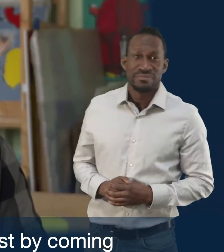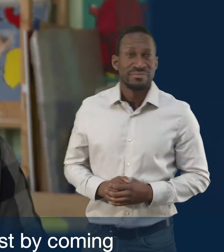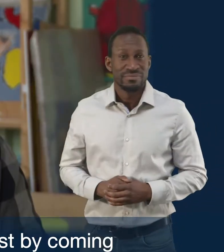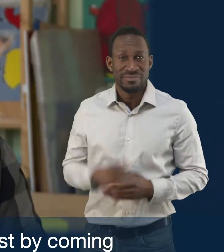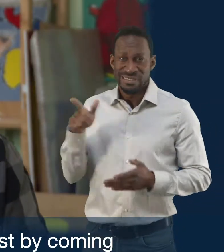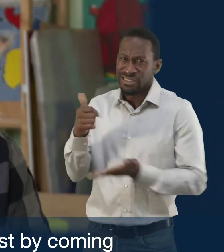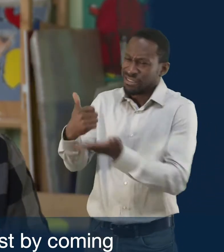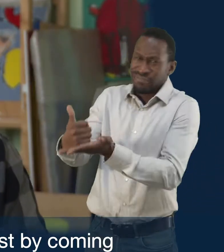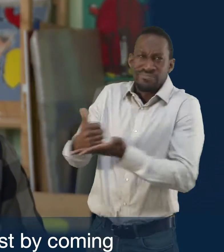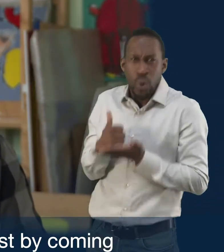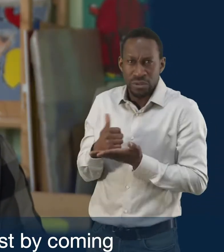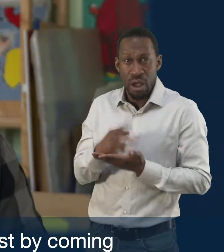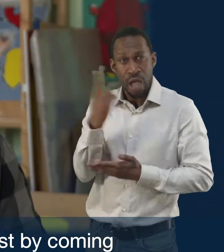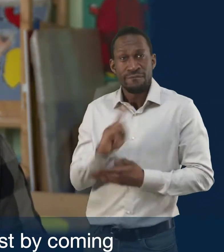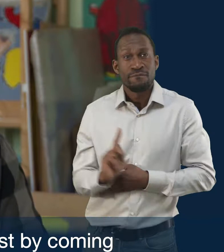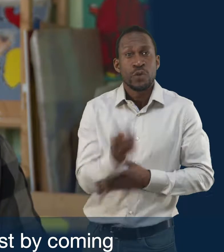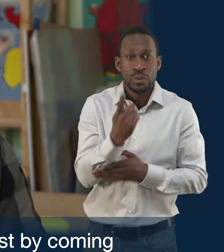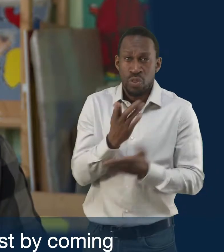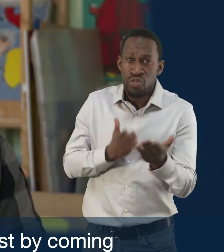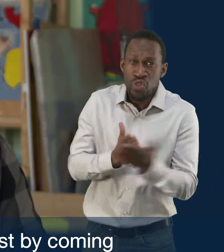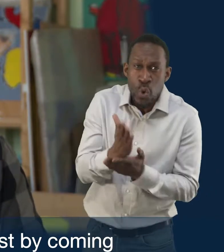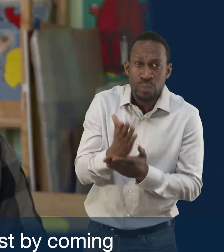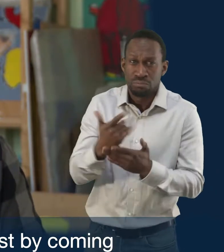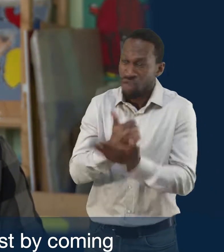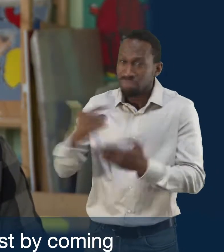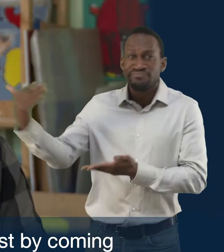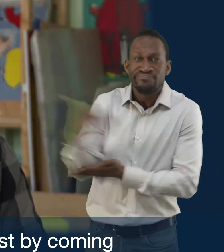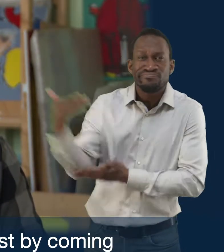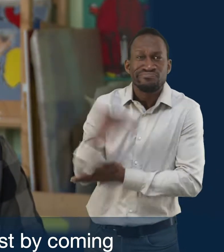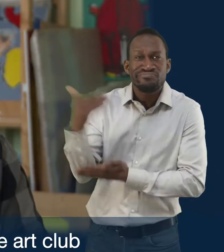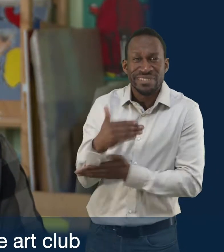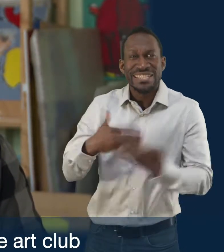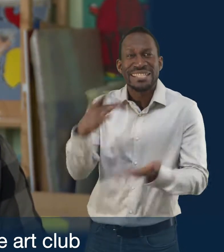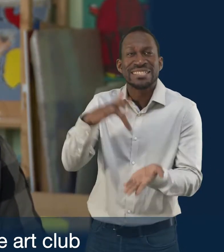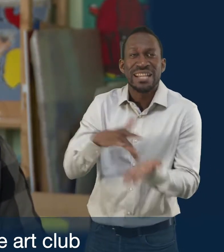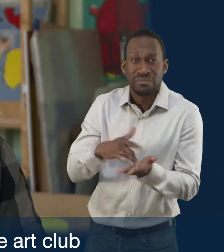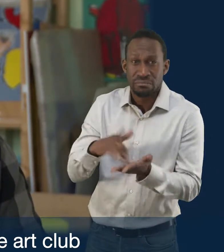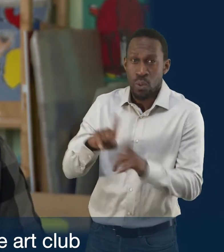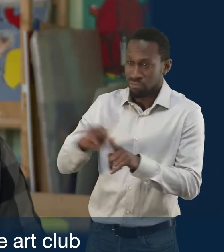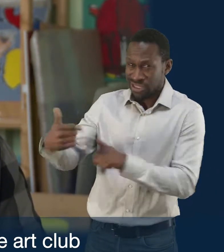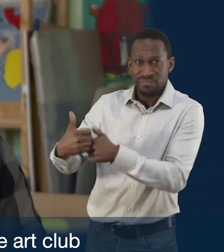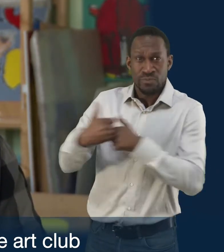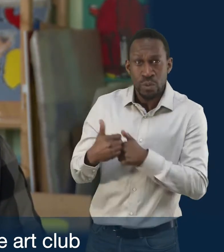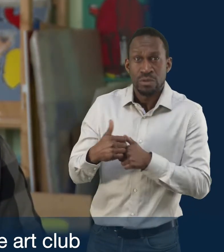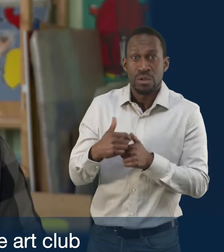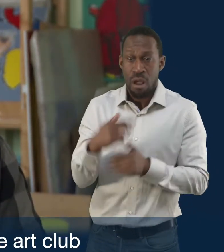He supported Artists First by coming into the day centre on a regular basis, and he supported